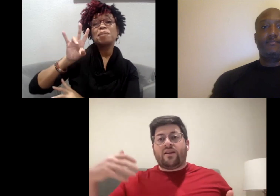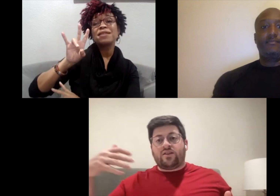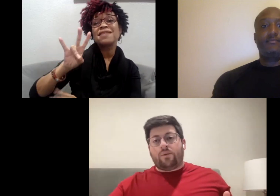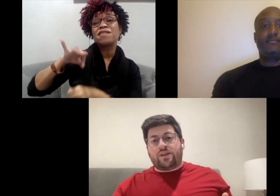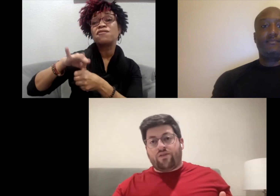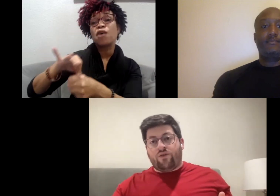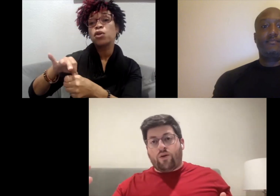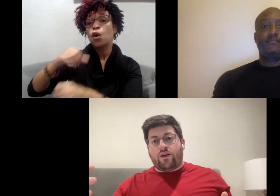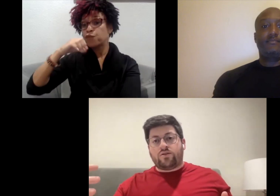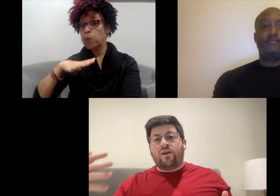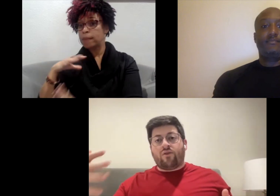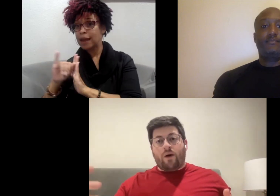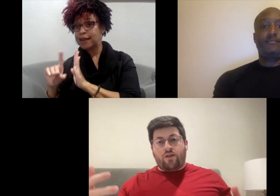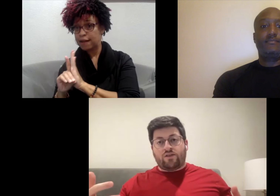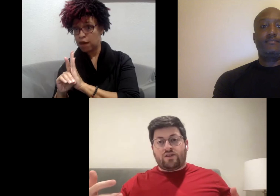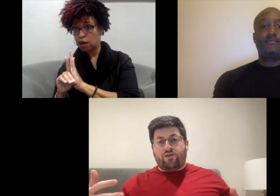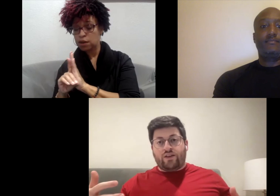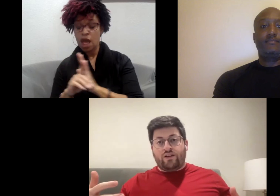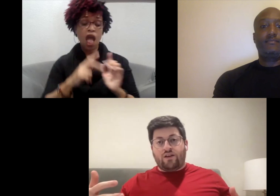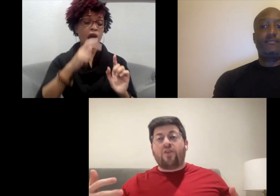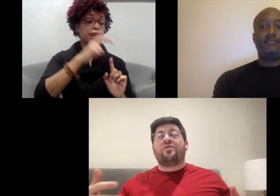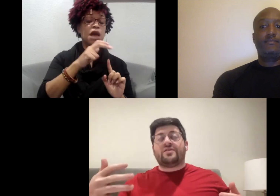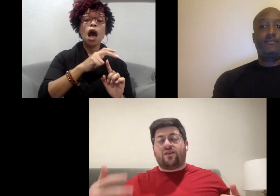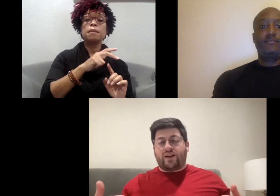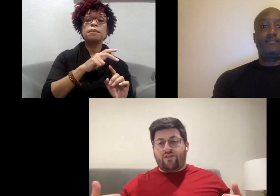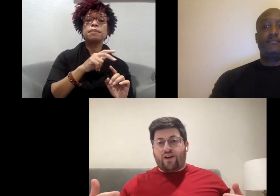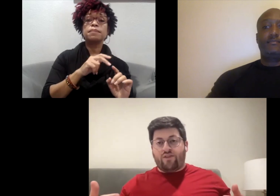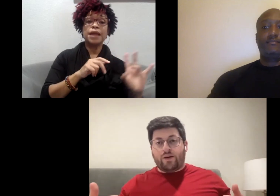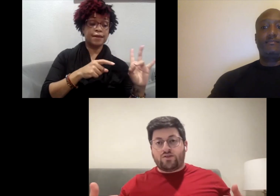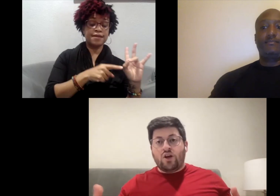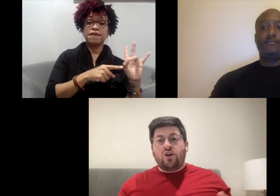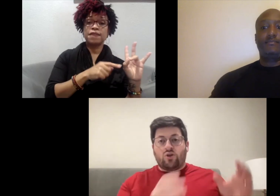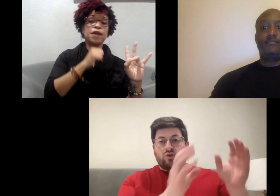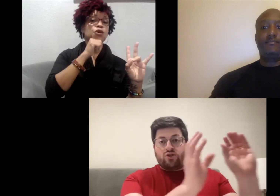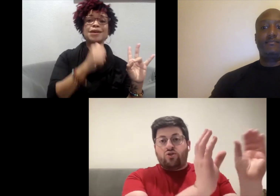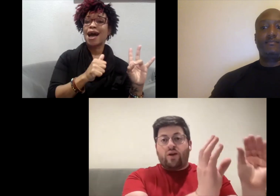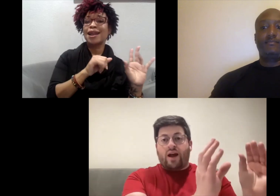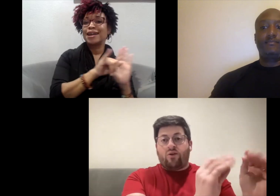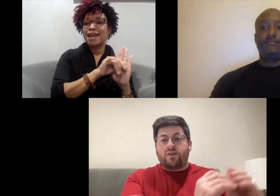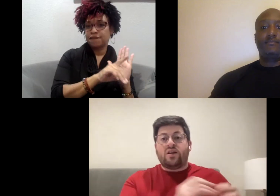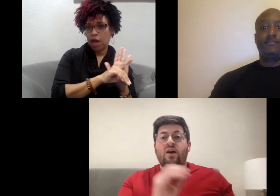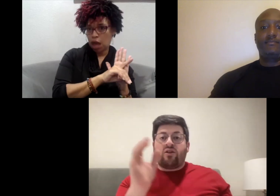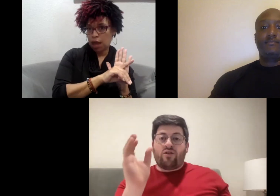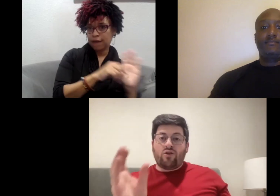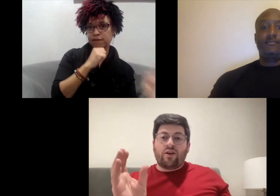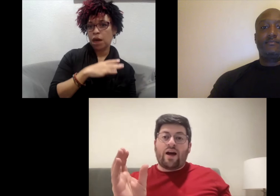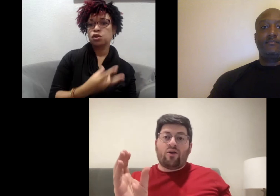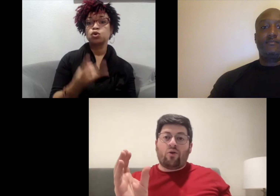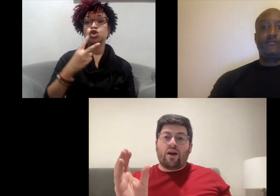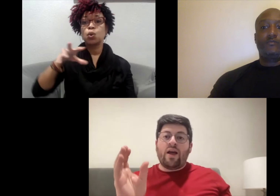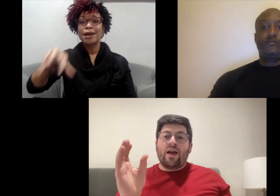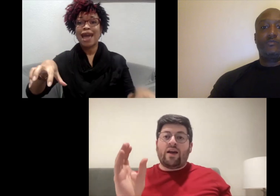females and the top 7 vote getters from other than self-identifying females. So those are 2 categories. The